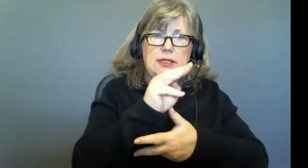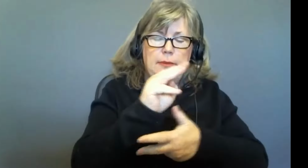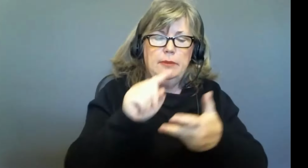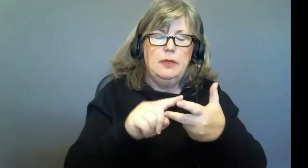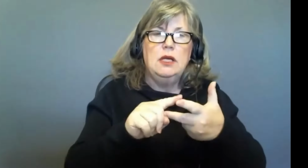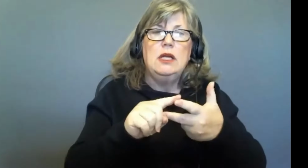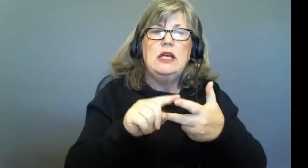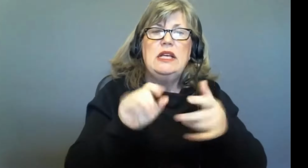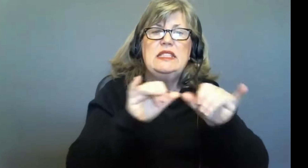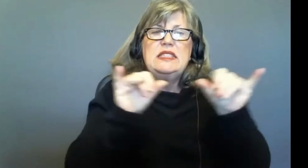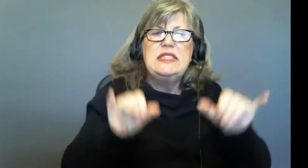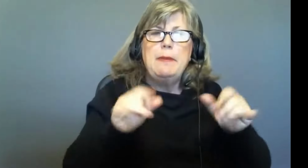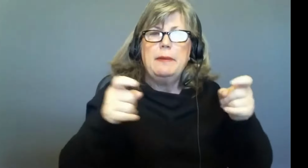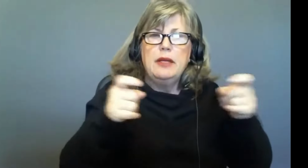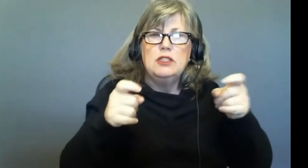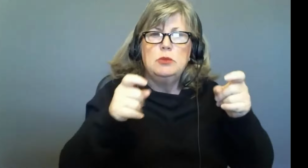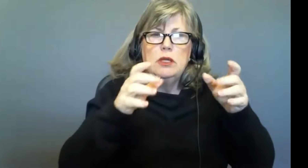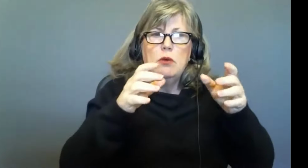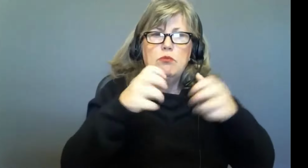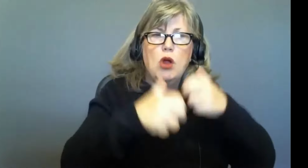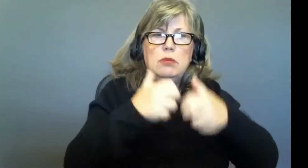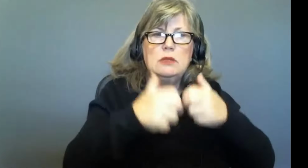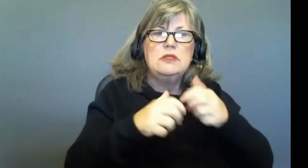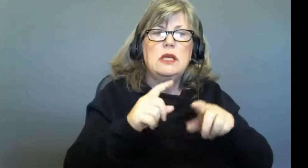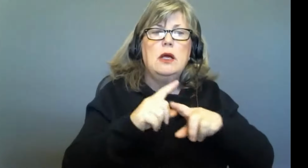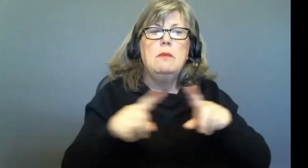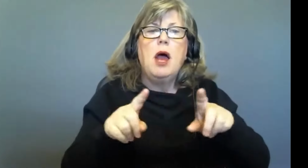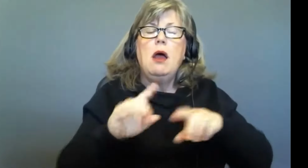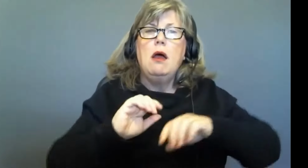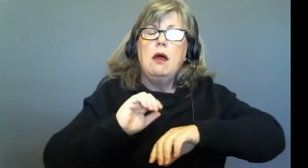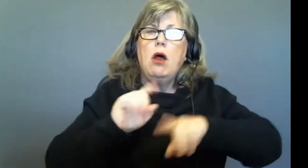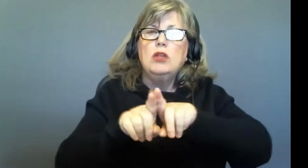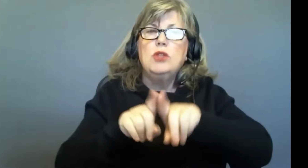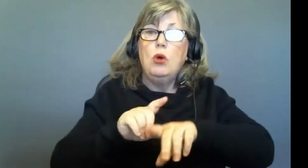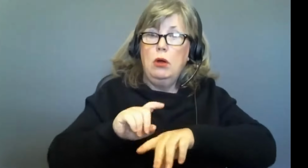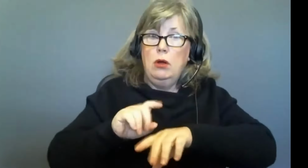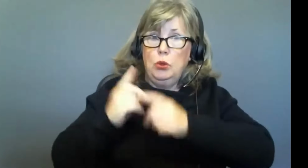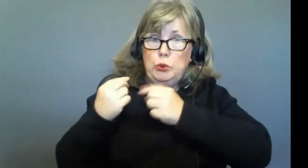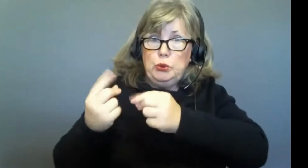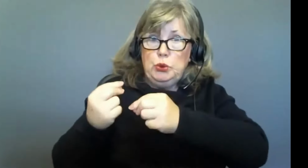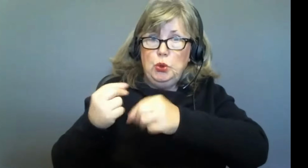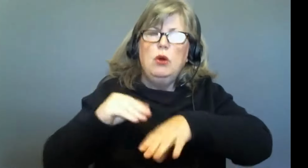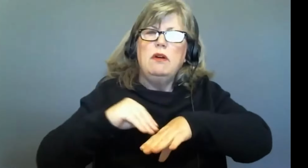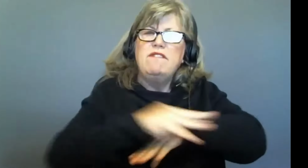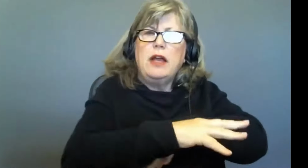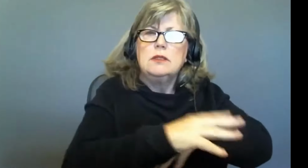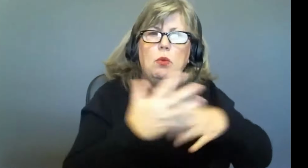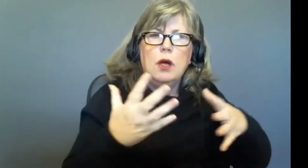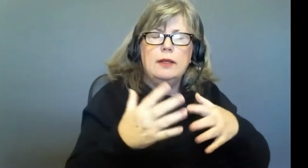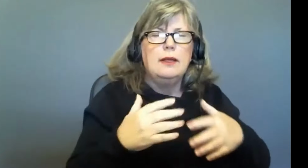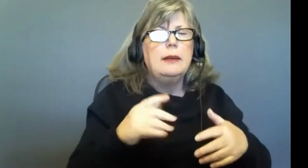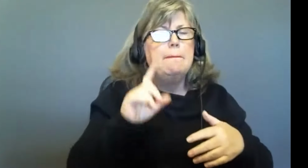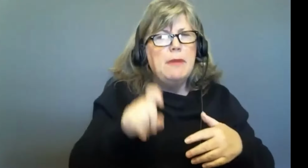managerial problems, but also the effects of the implemented measures. We need to ask a series of